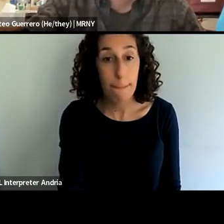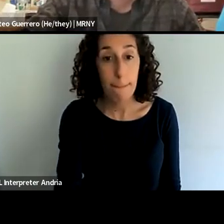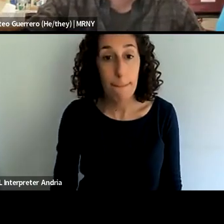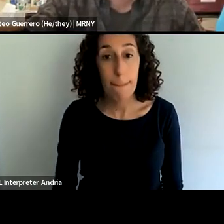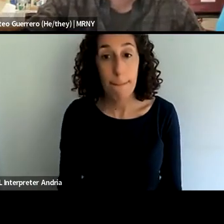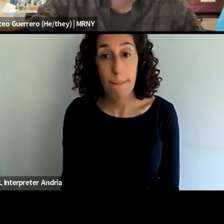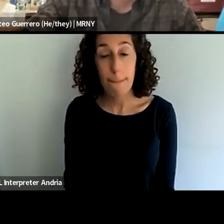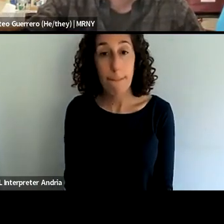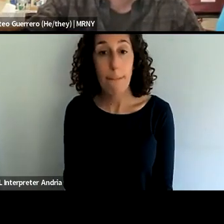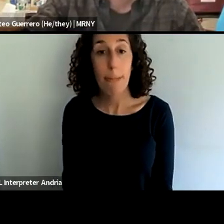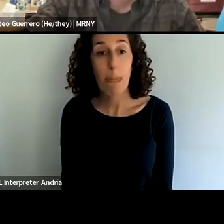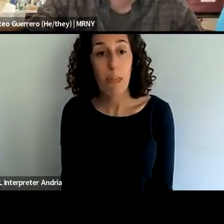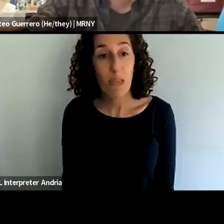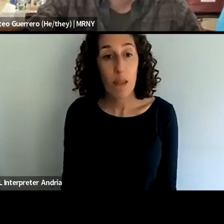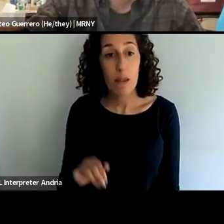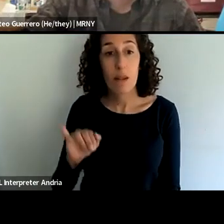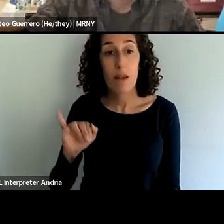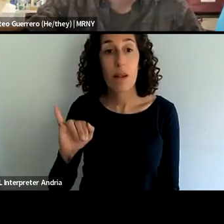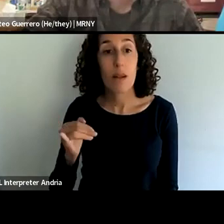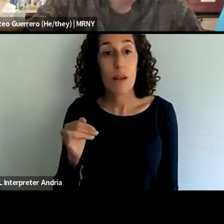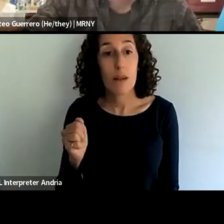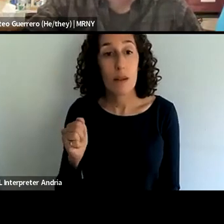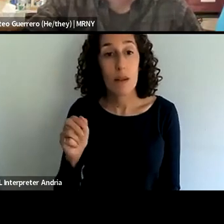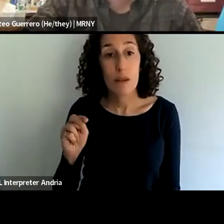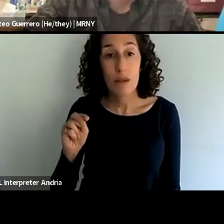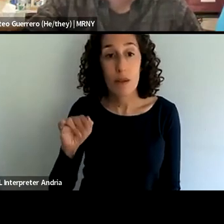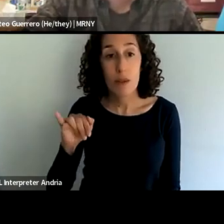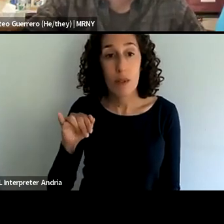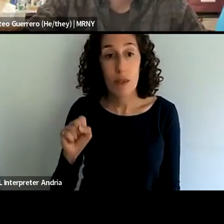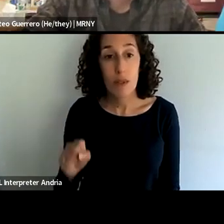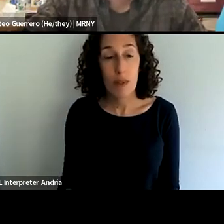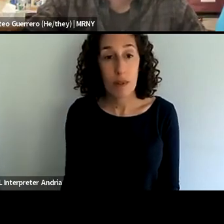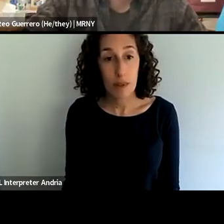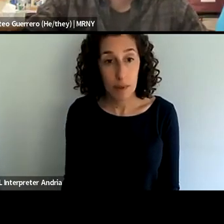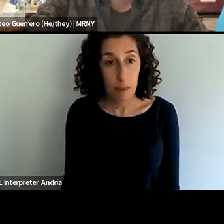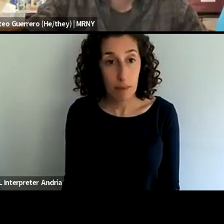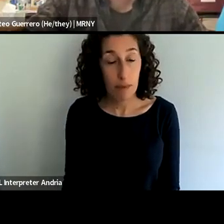Who wants to join us? Yes.